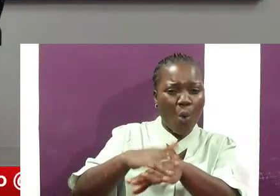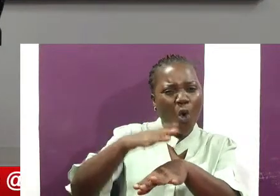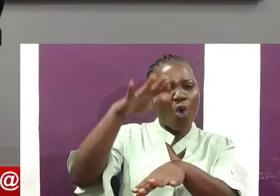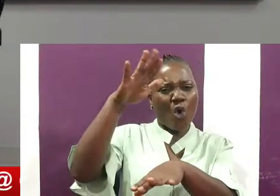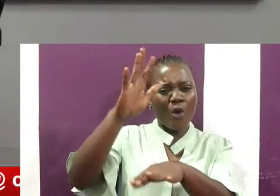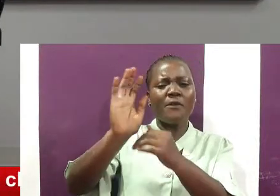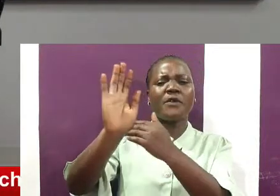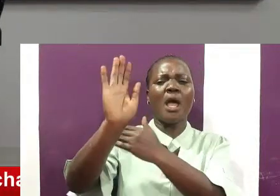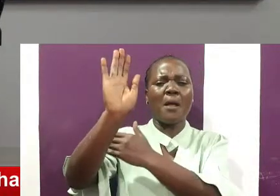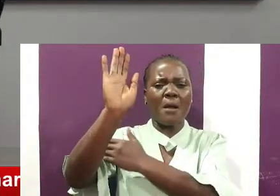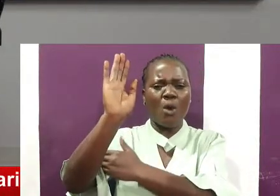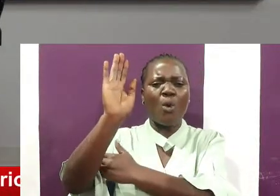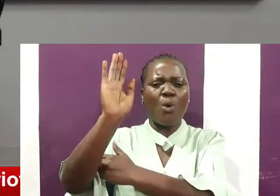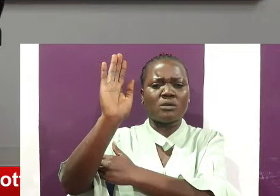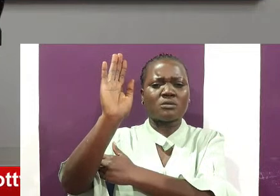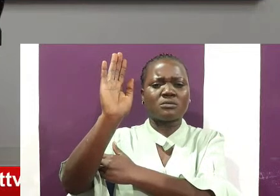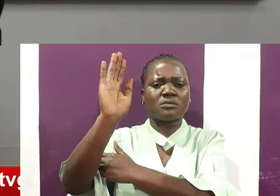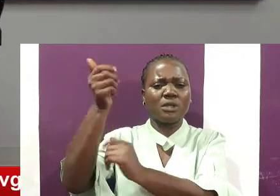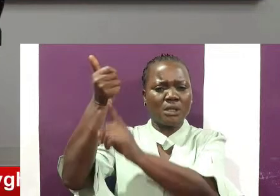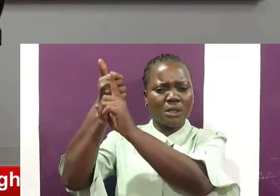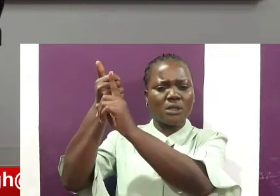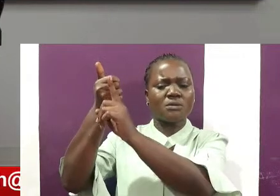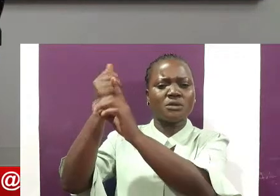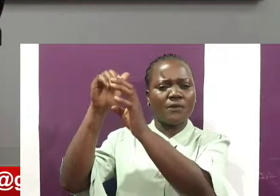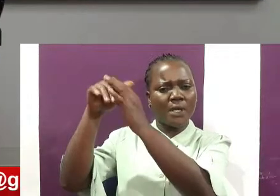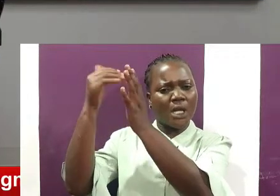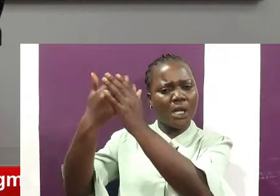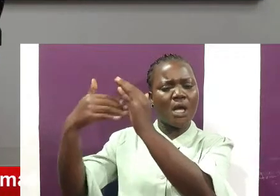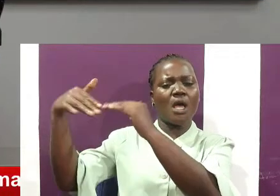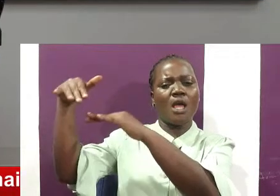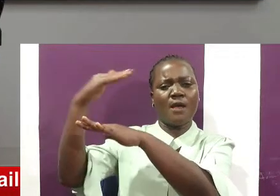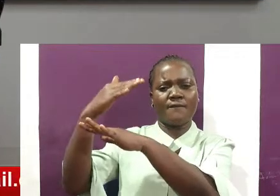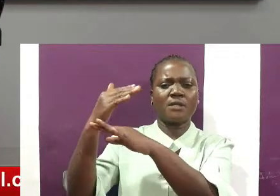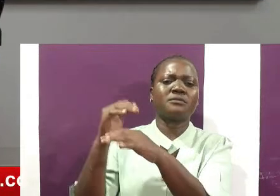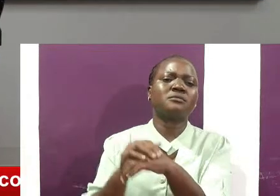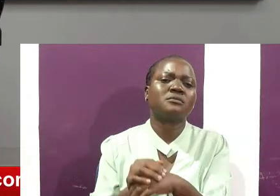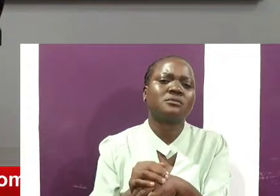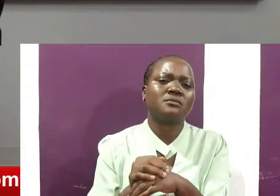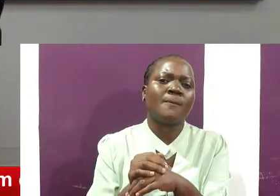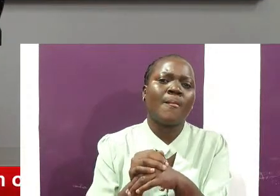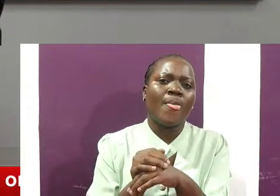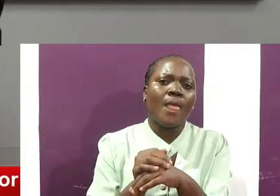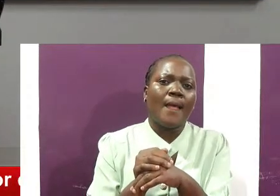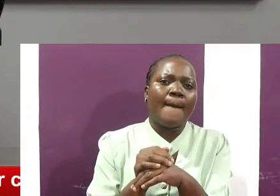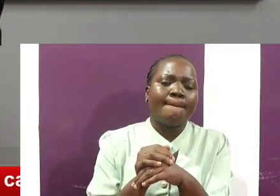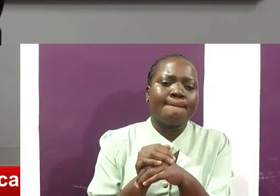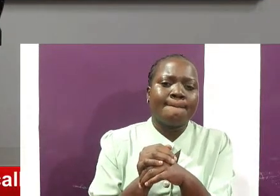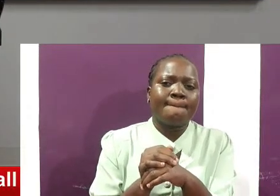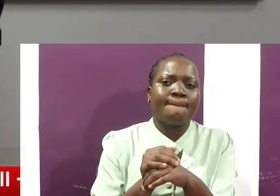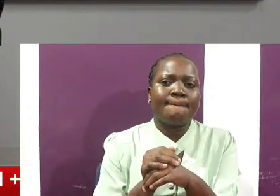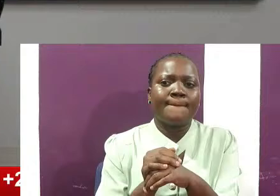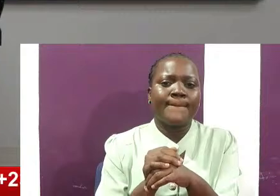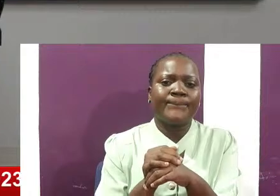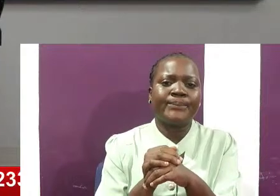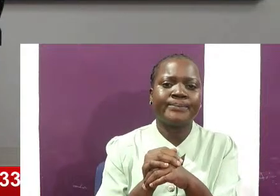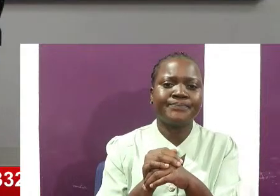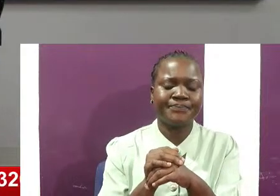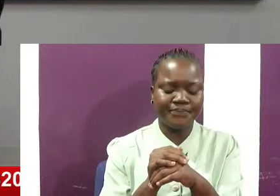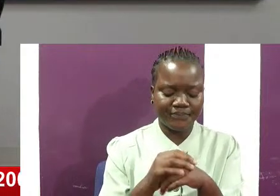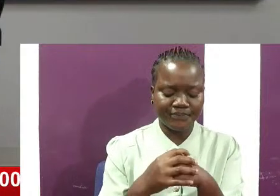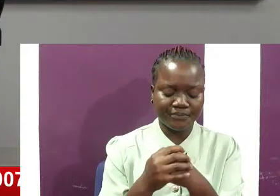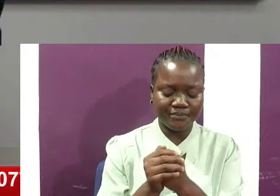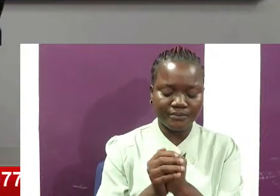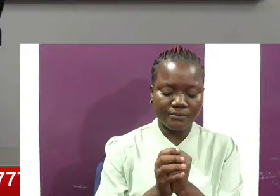So when Paul wrote in Ephesians chapter 1 and verse 23 that the church is his body, and in Ephesians 4 and verse 4 that there's